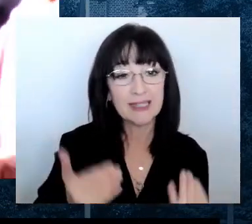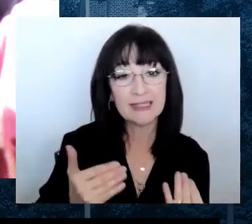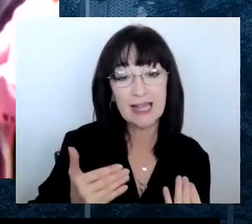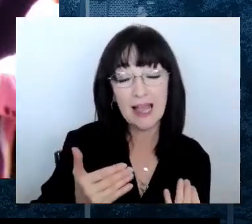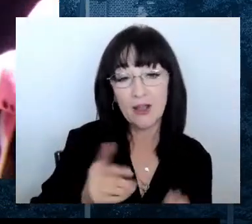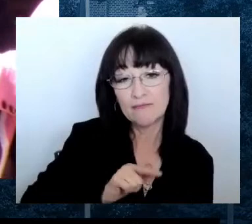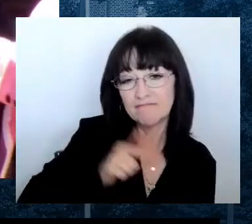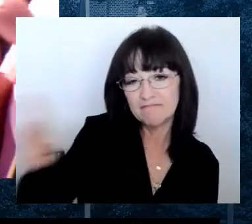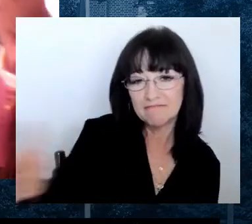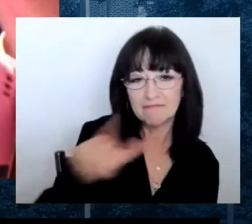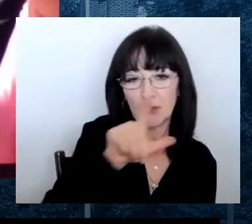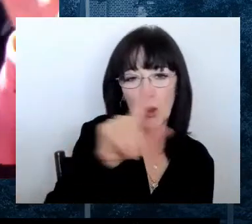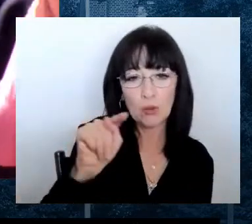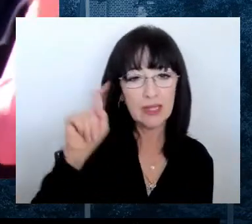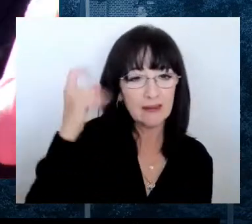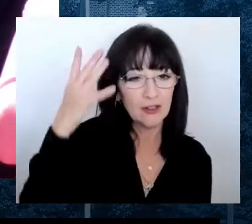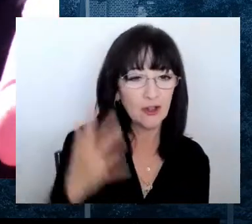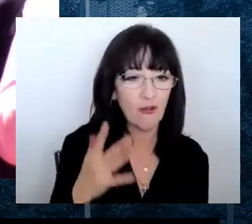Hollong.